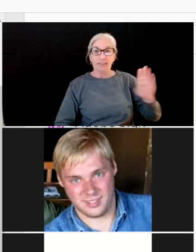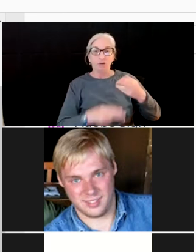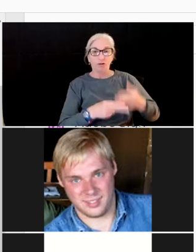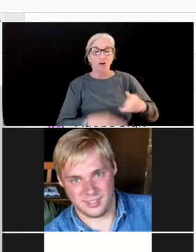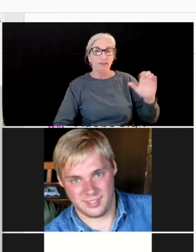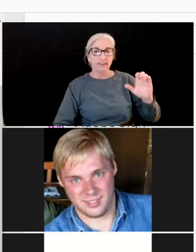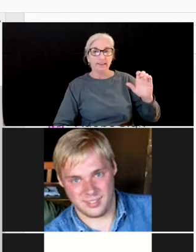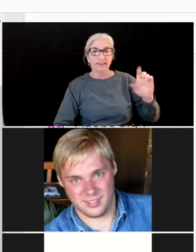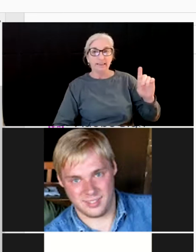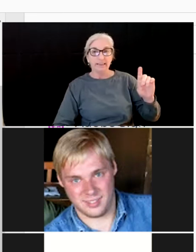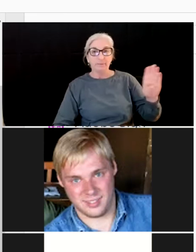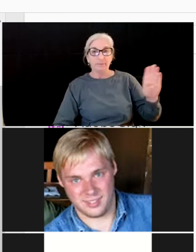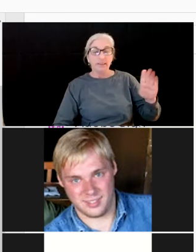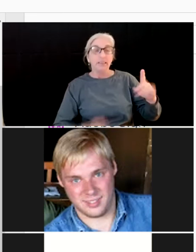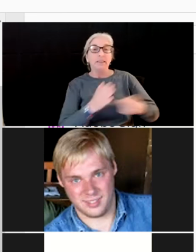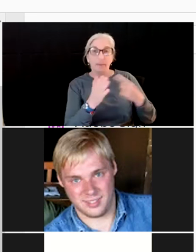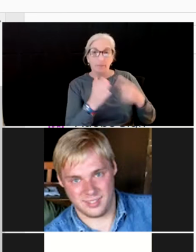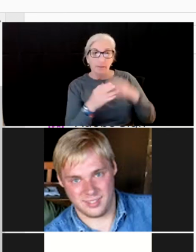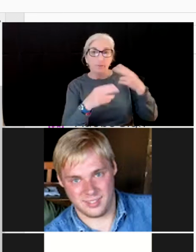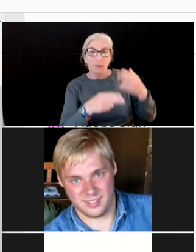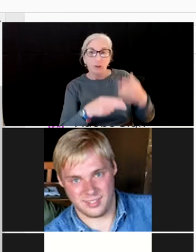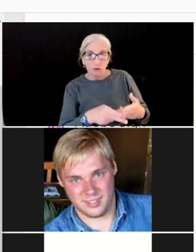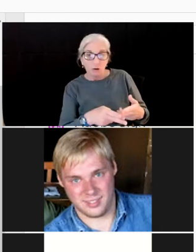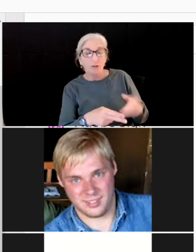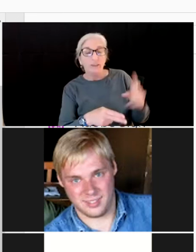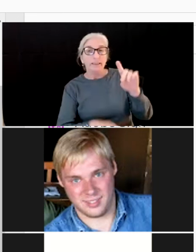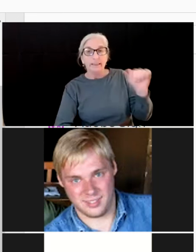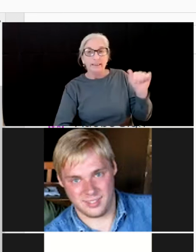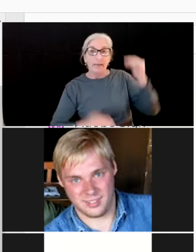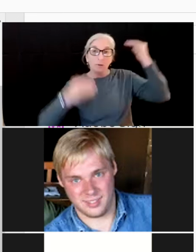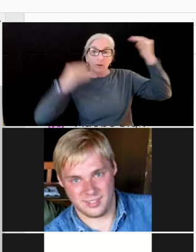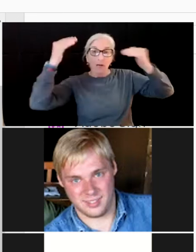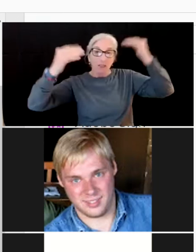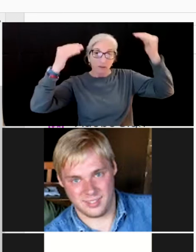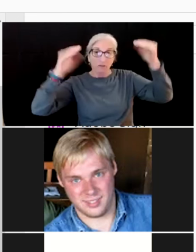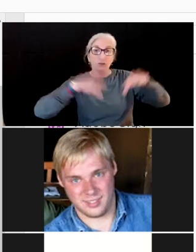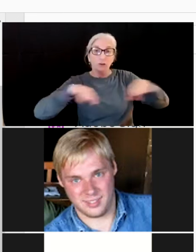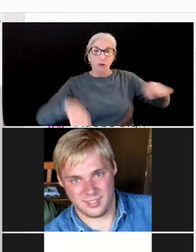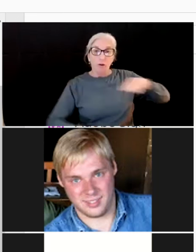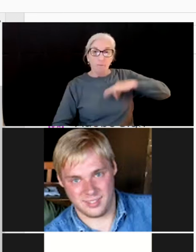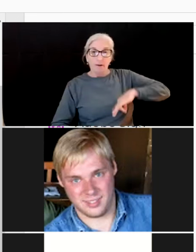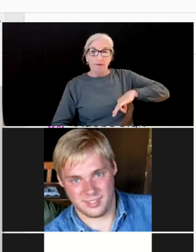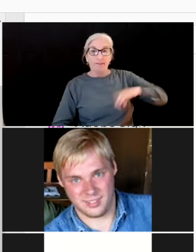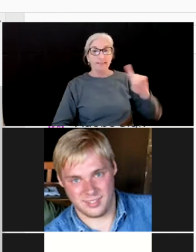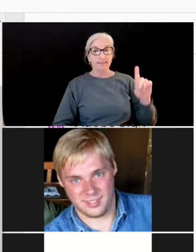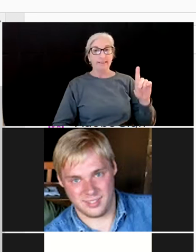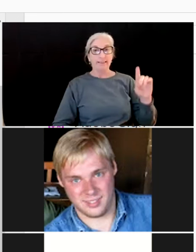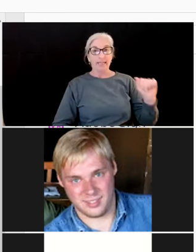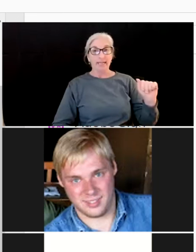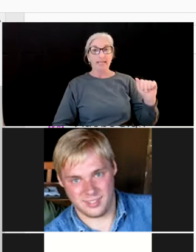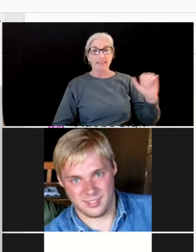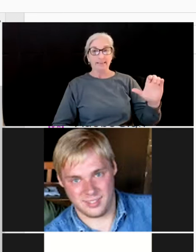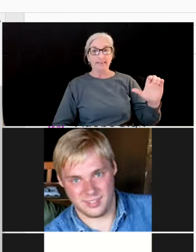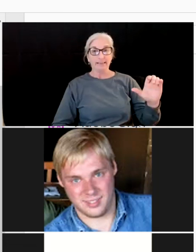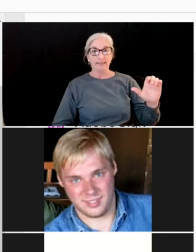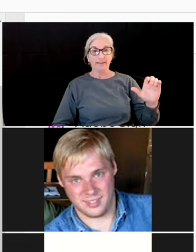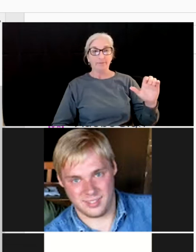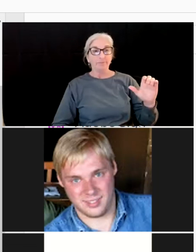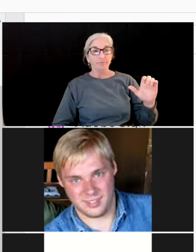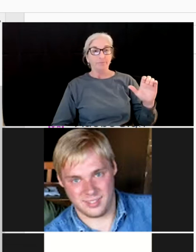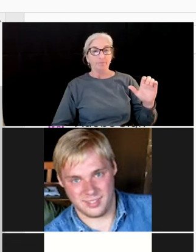called Disabled Adult Child Benefits, or DAC, D-A-C, but it's the same idea. Those